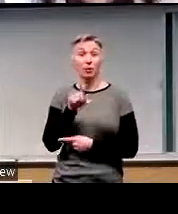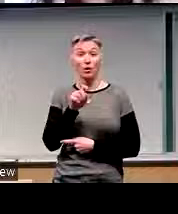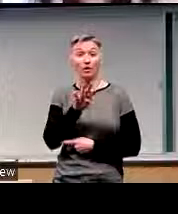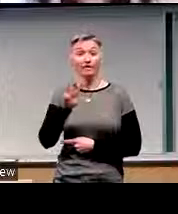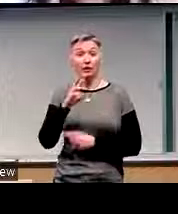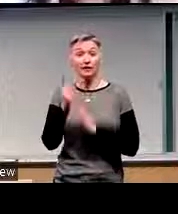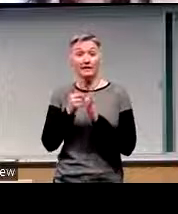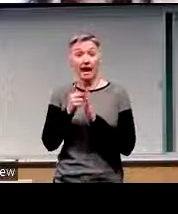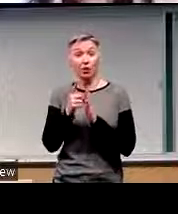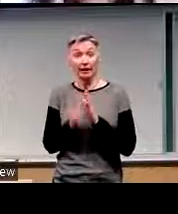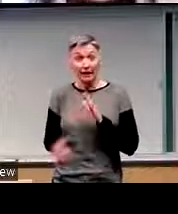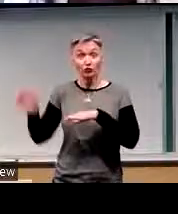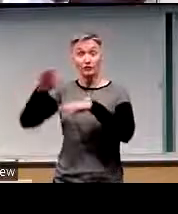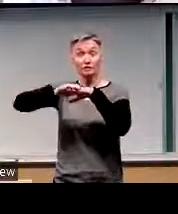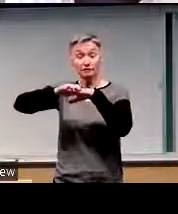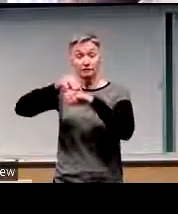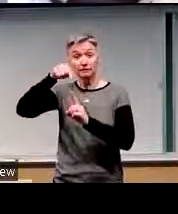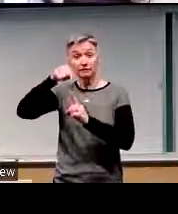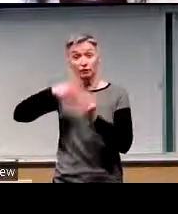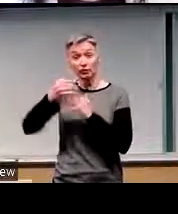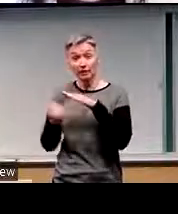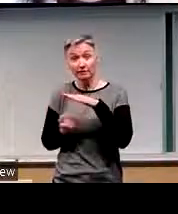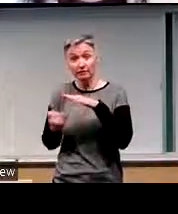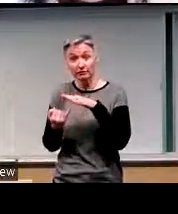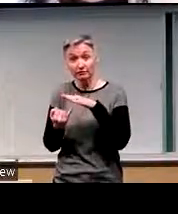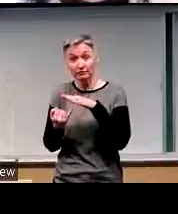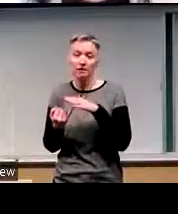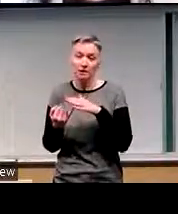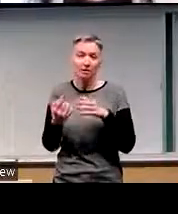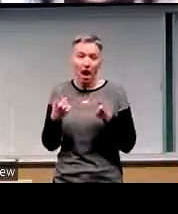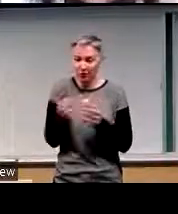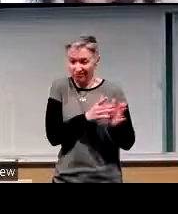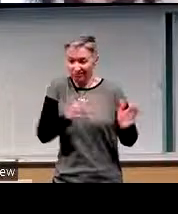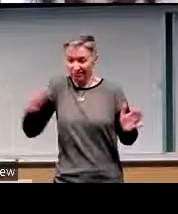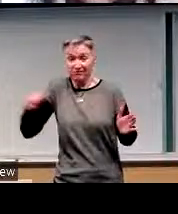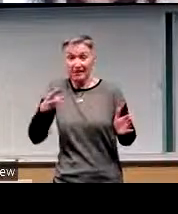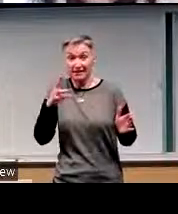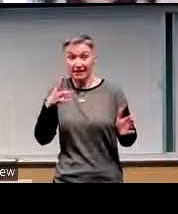146-hour increase in social isolation, which occurred over the course of 17 years, was